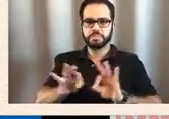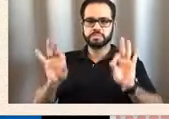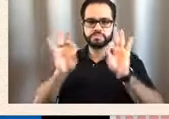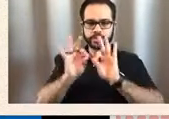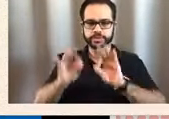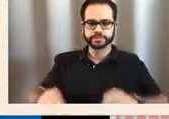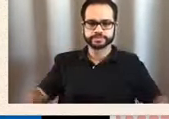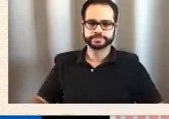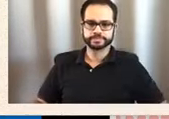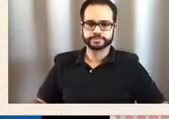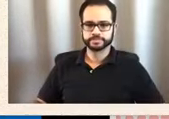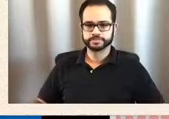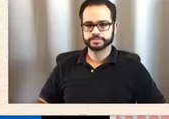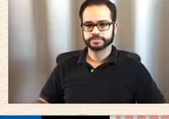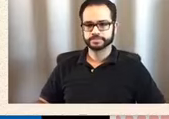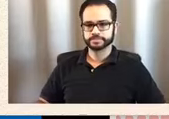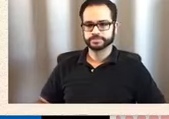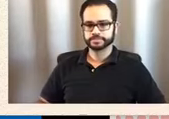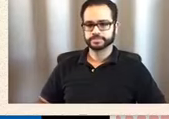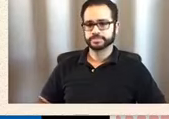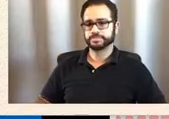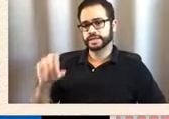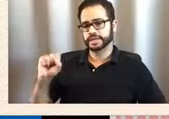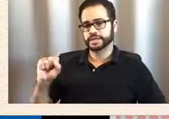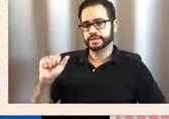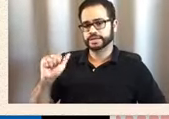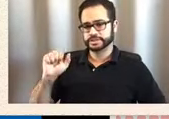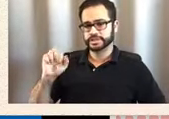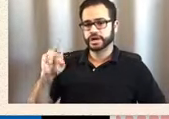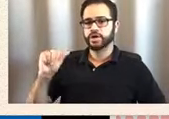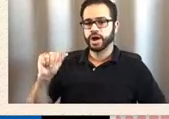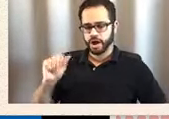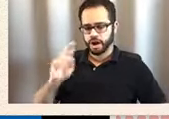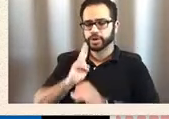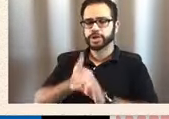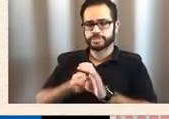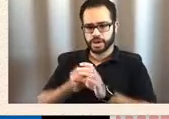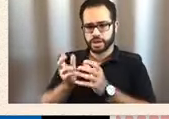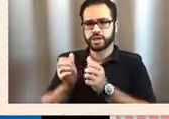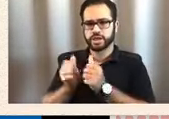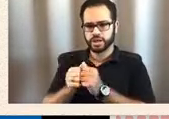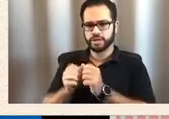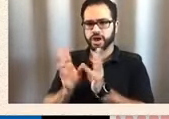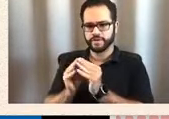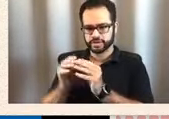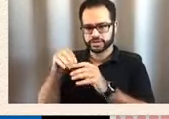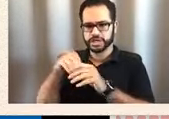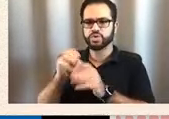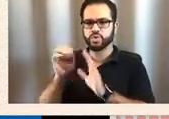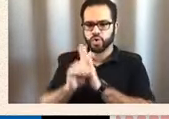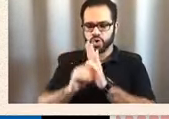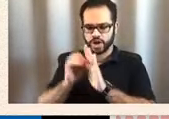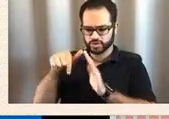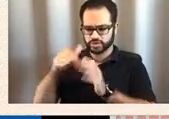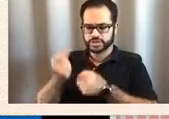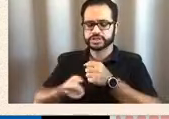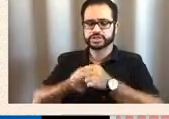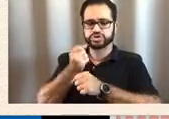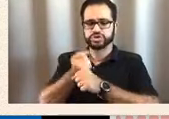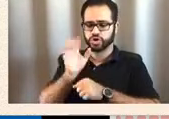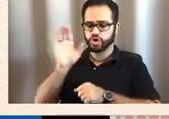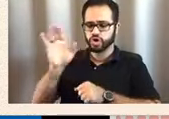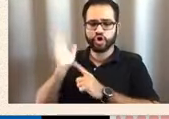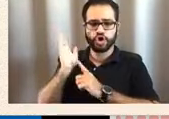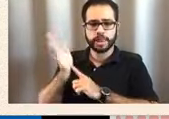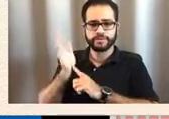Sarah participated in Miss Wheelchair Florida this year. It was held in Orlando, Florida, and her platform was related